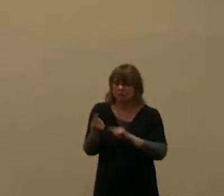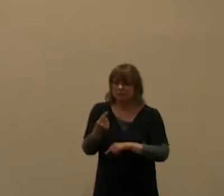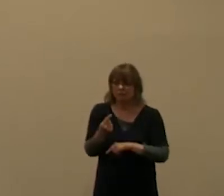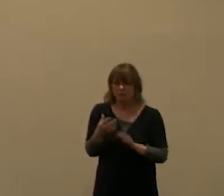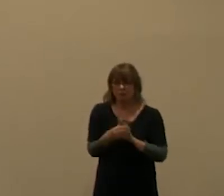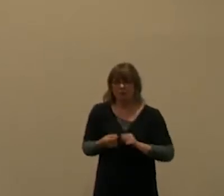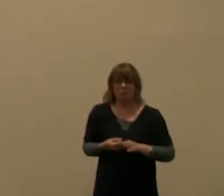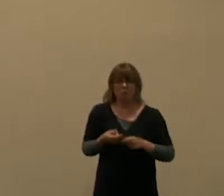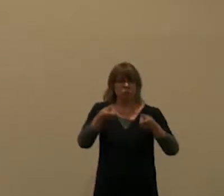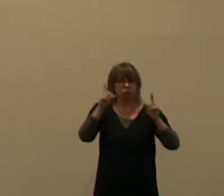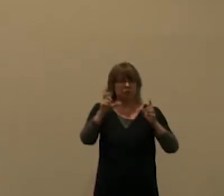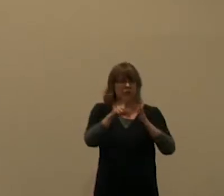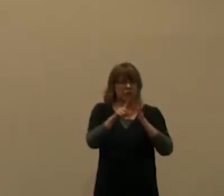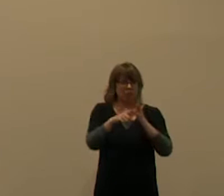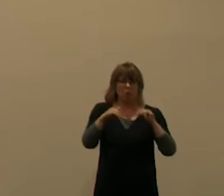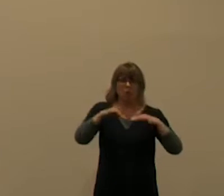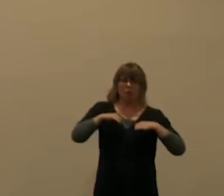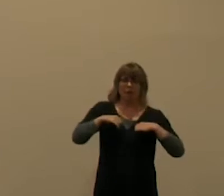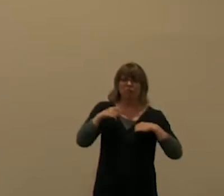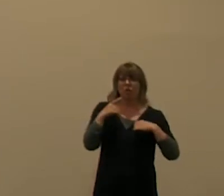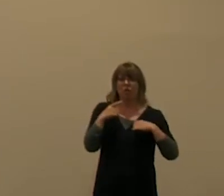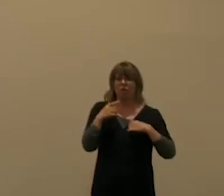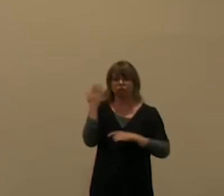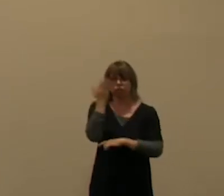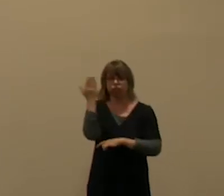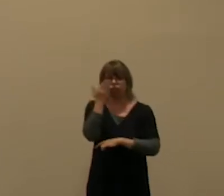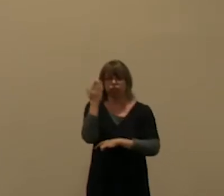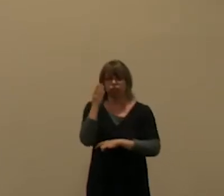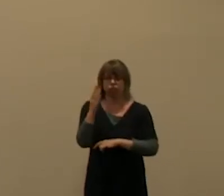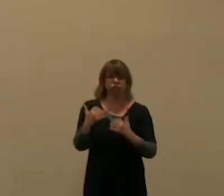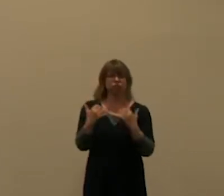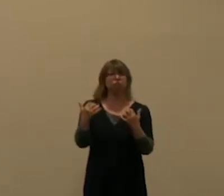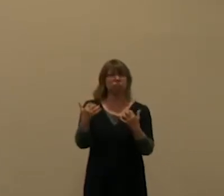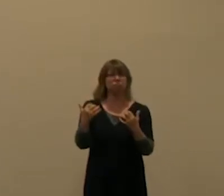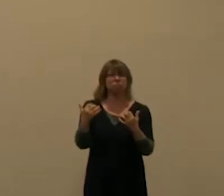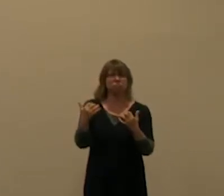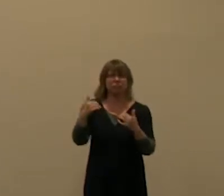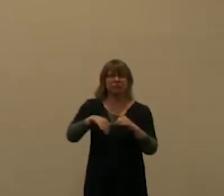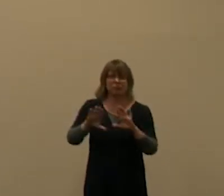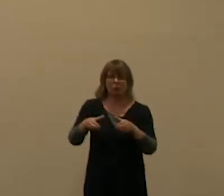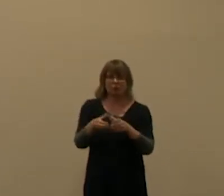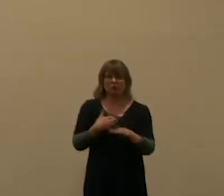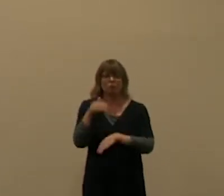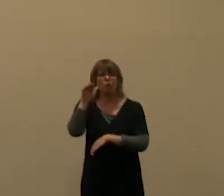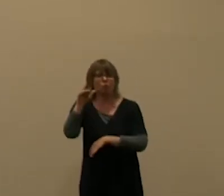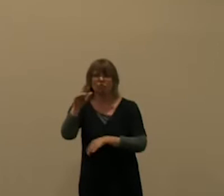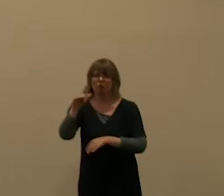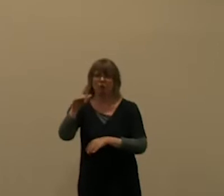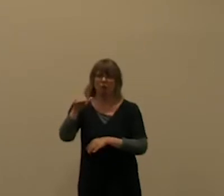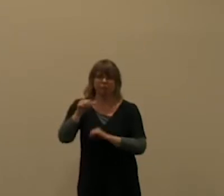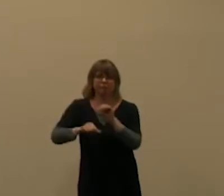or the whatever kind of manager talks to everyone in the organization about the future and how we're